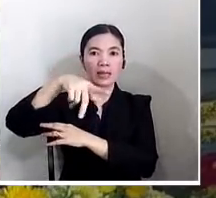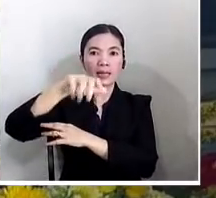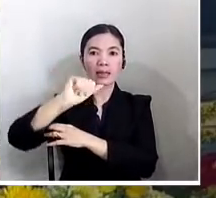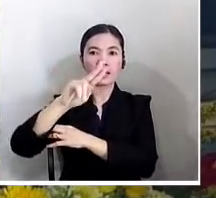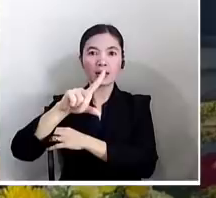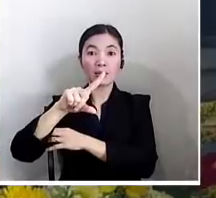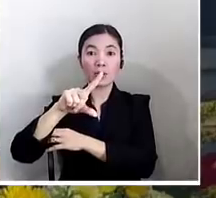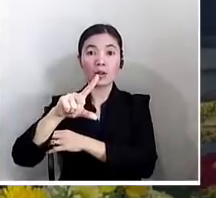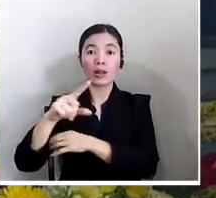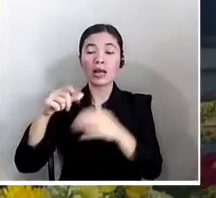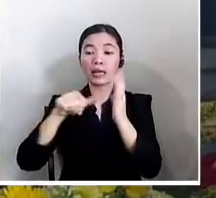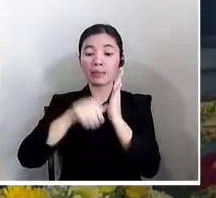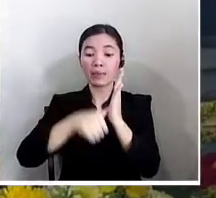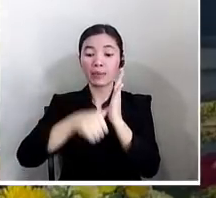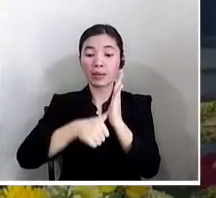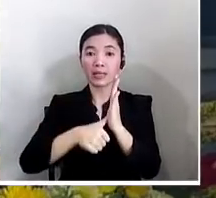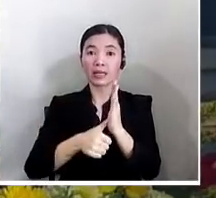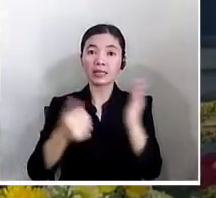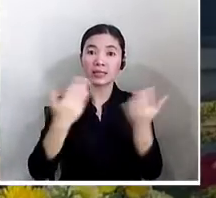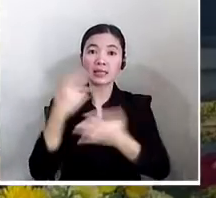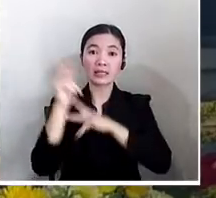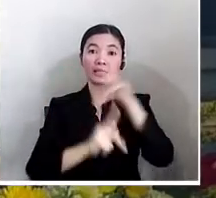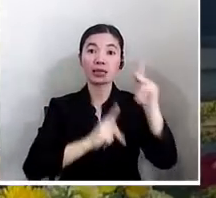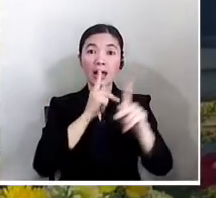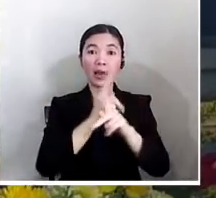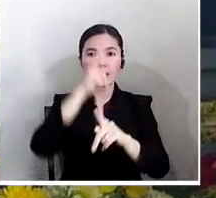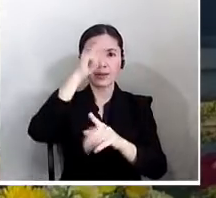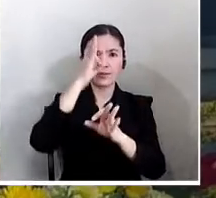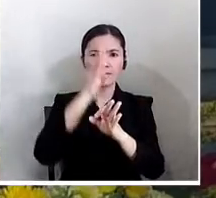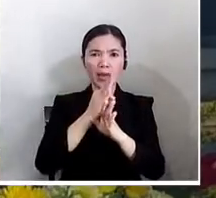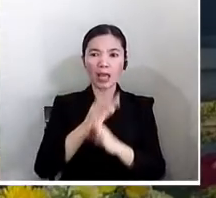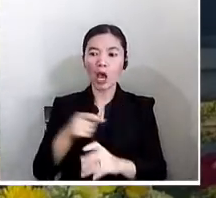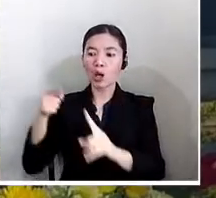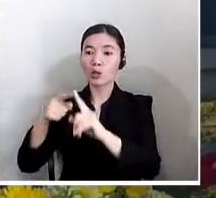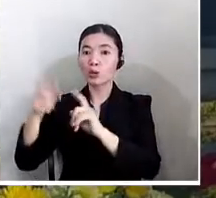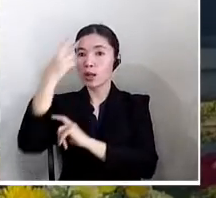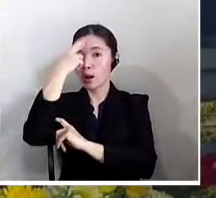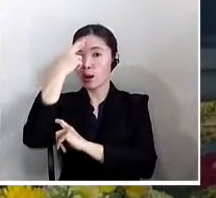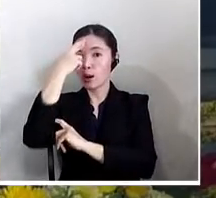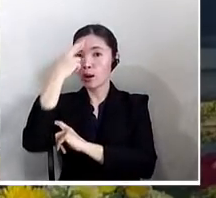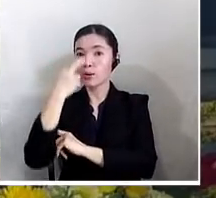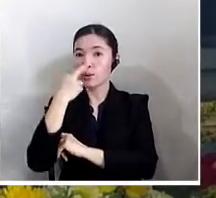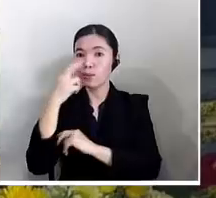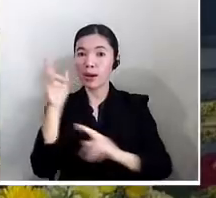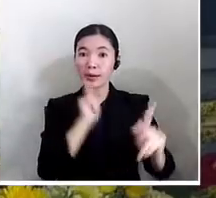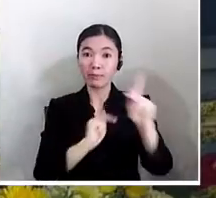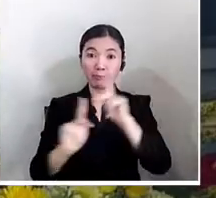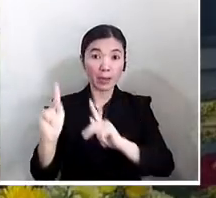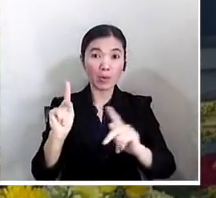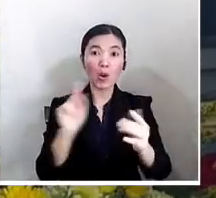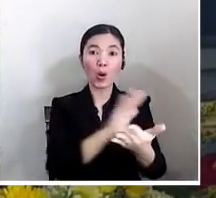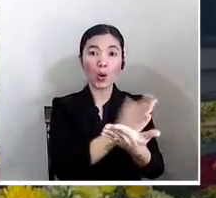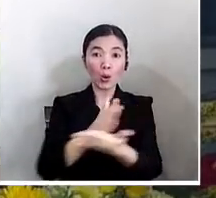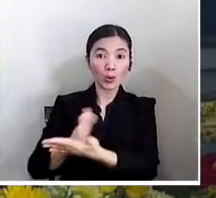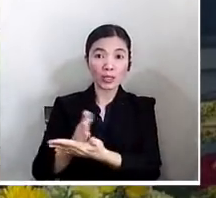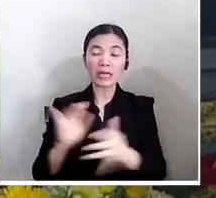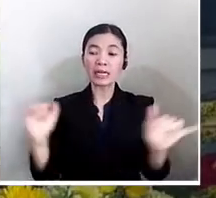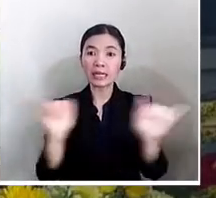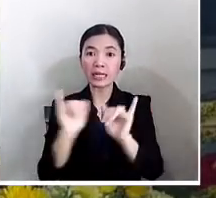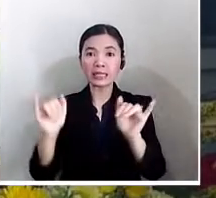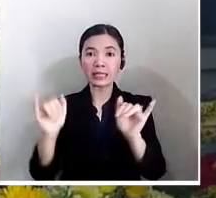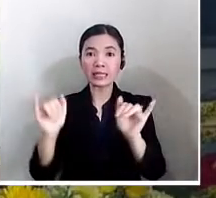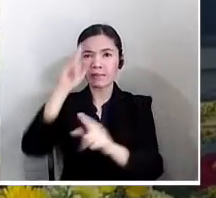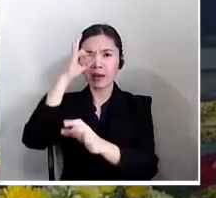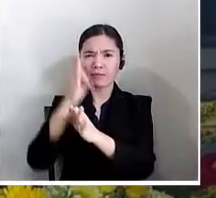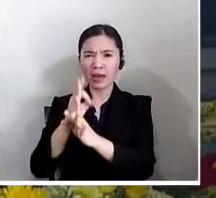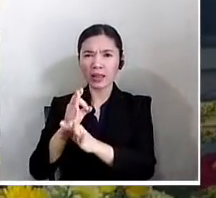faith to the Roman people who shared the same faith when they received Jesus as the